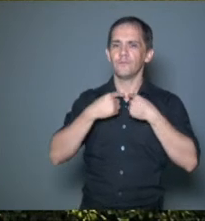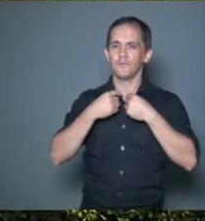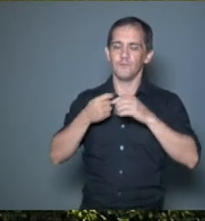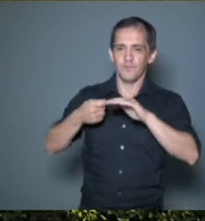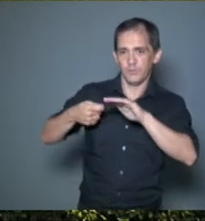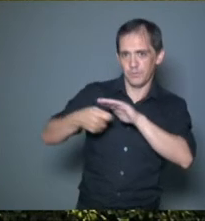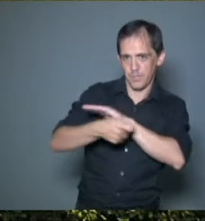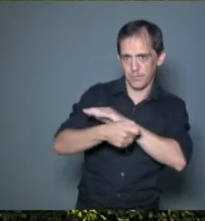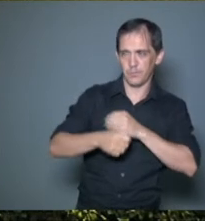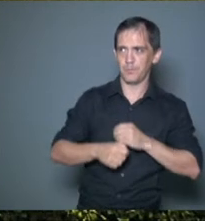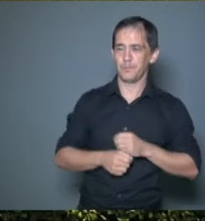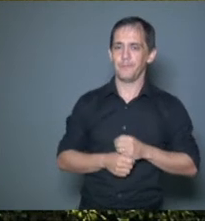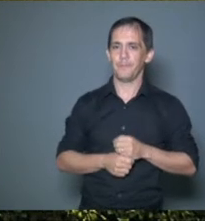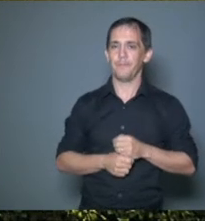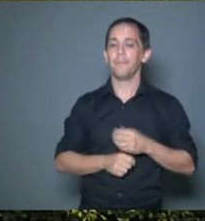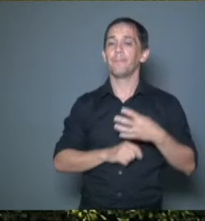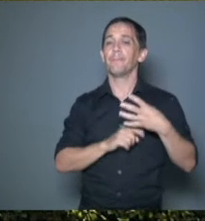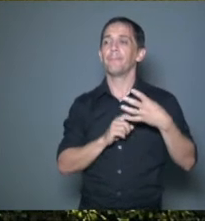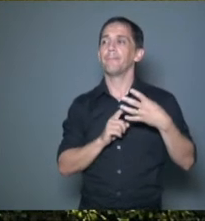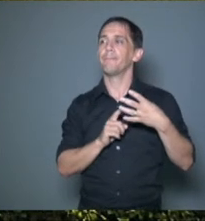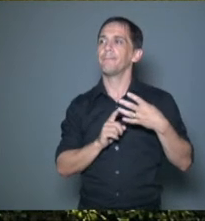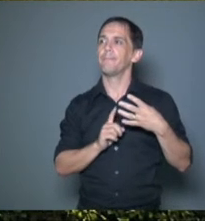and long-term vision.